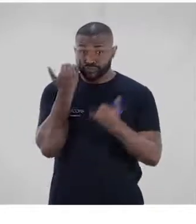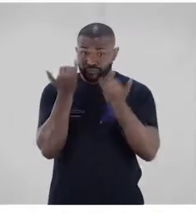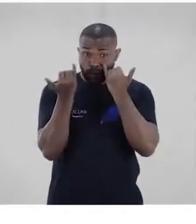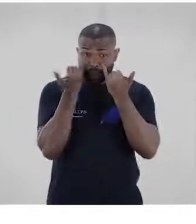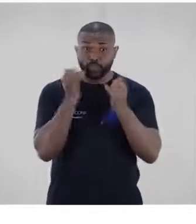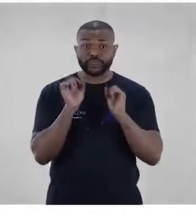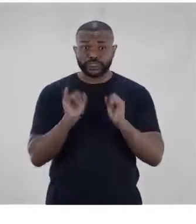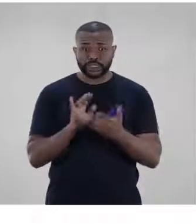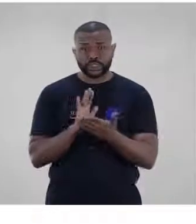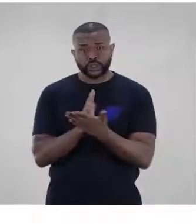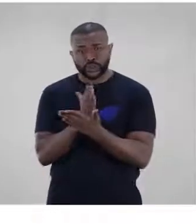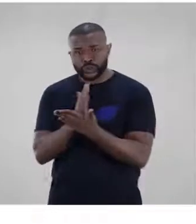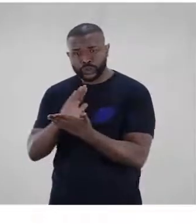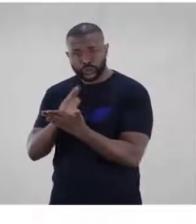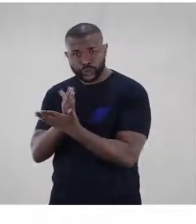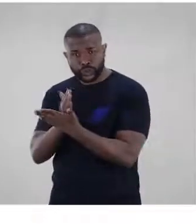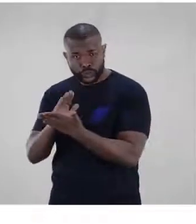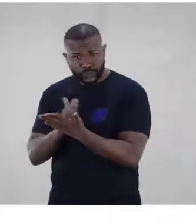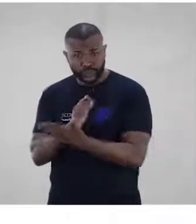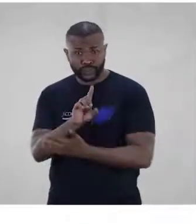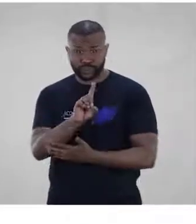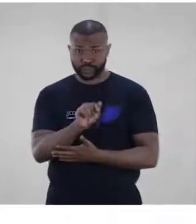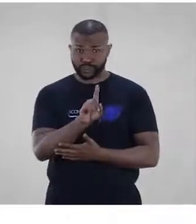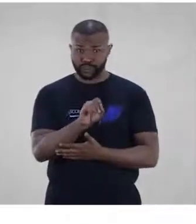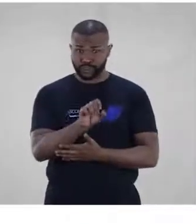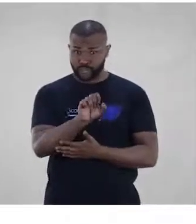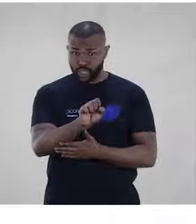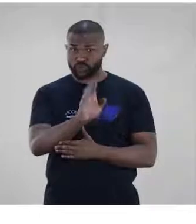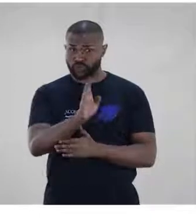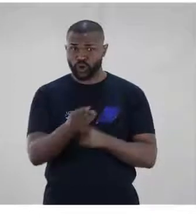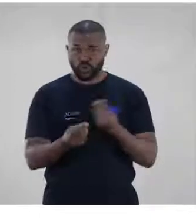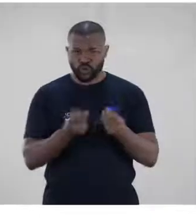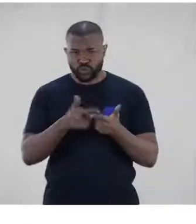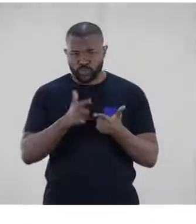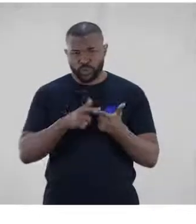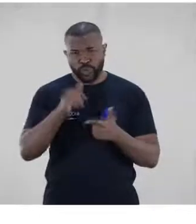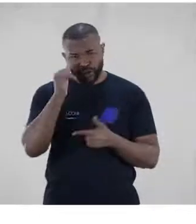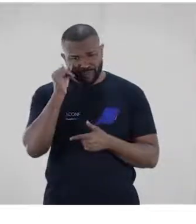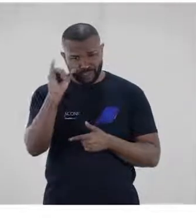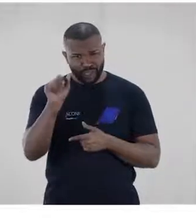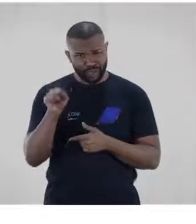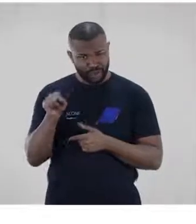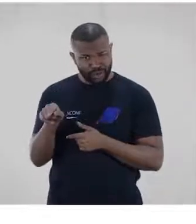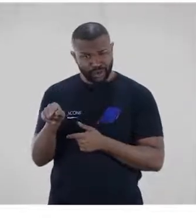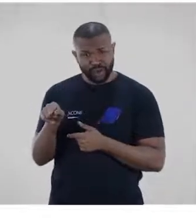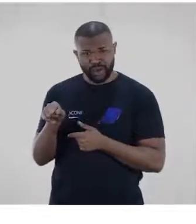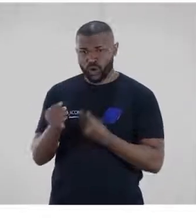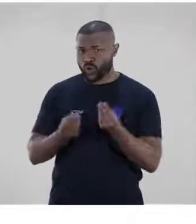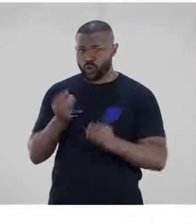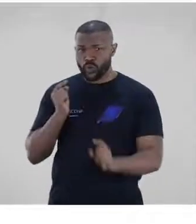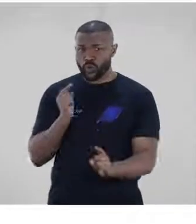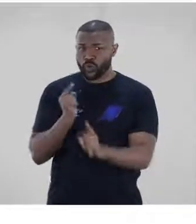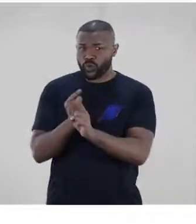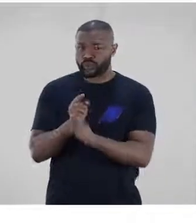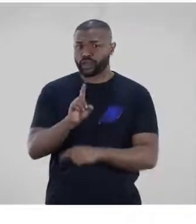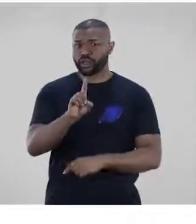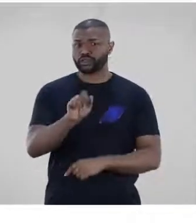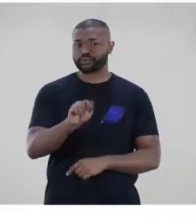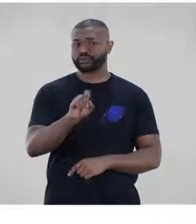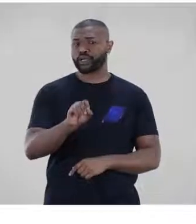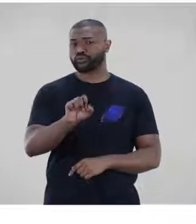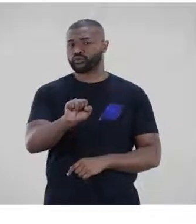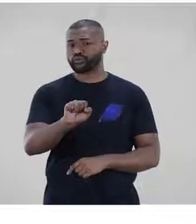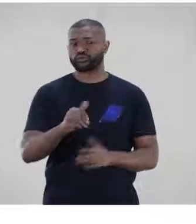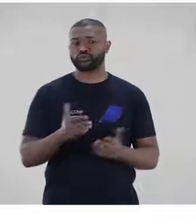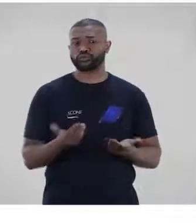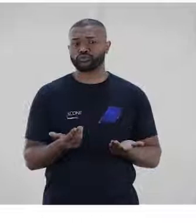we do now, decompose this data ownership, how can we avoid this problem of silos of the data? How can